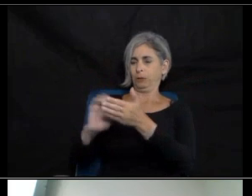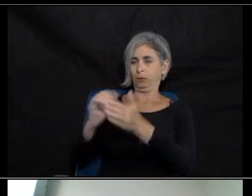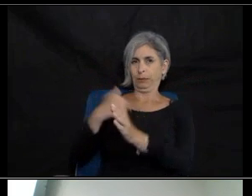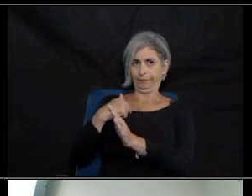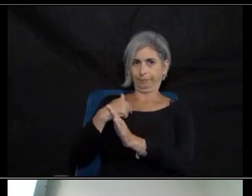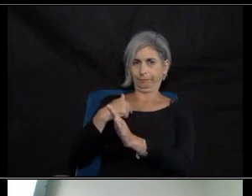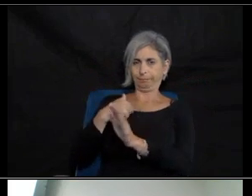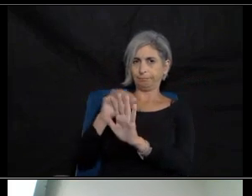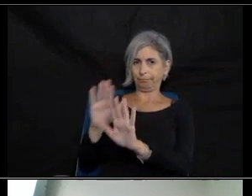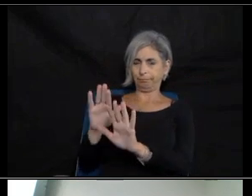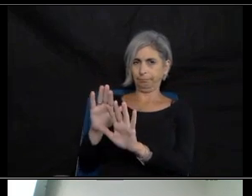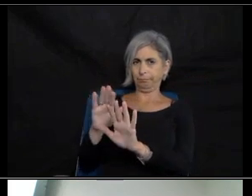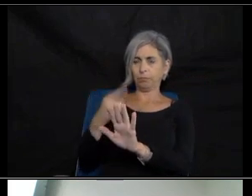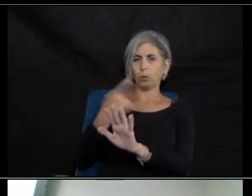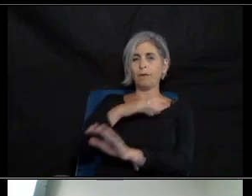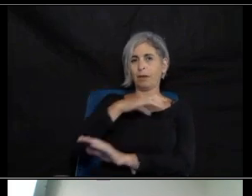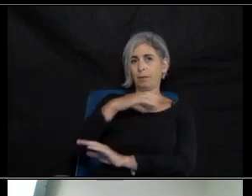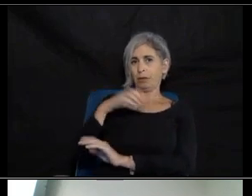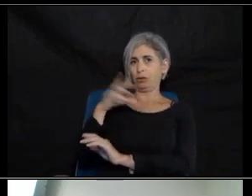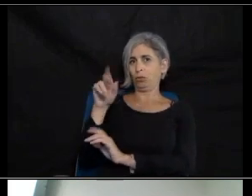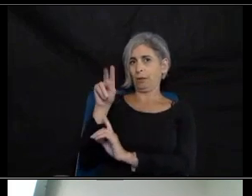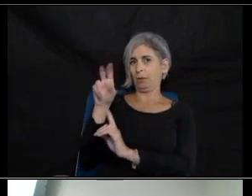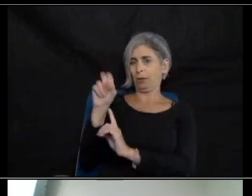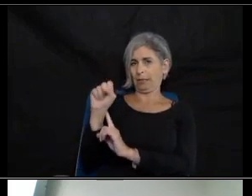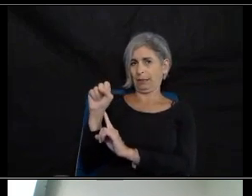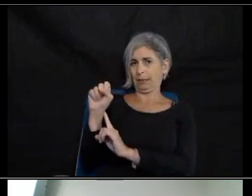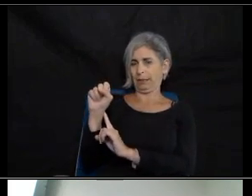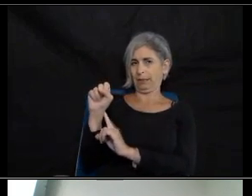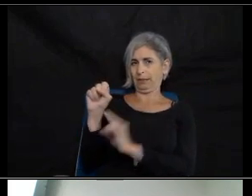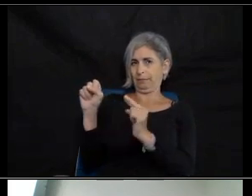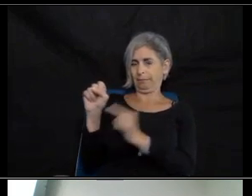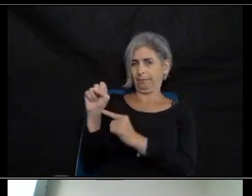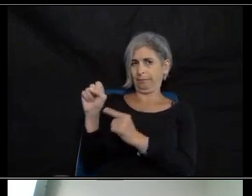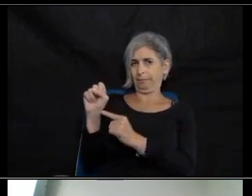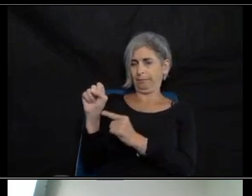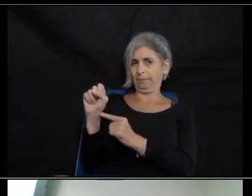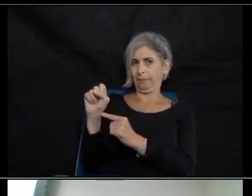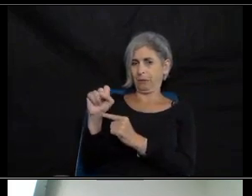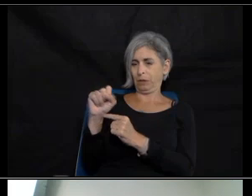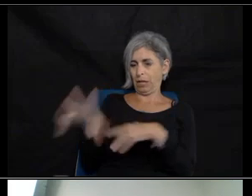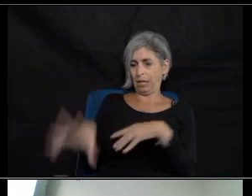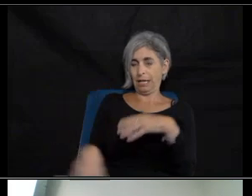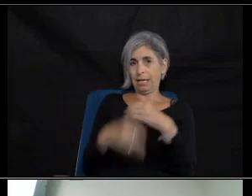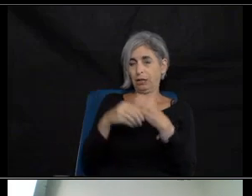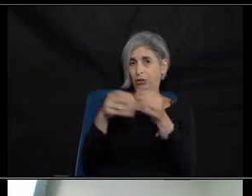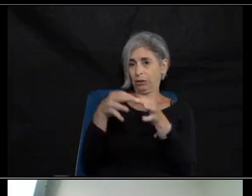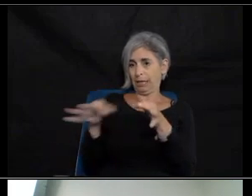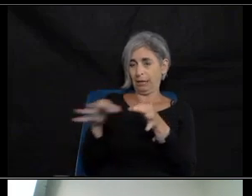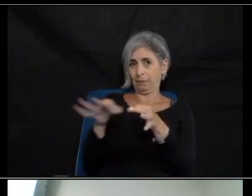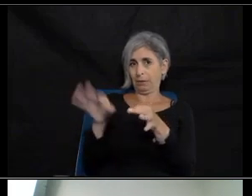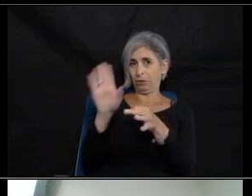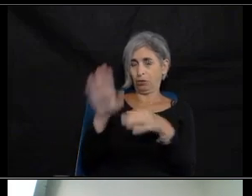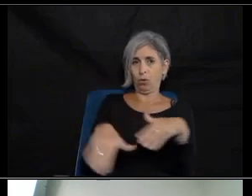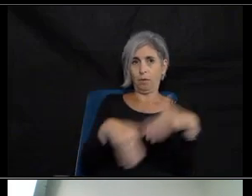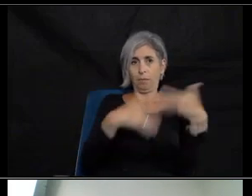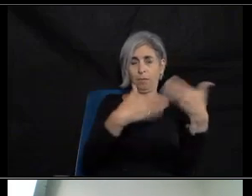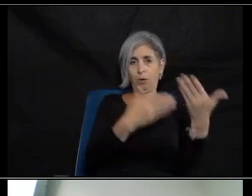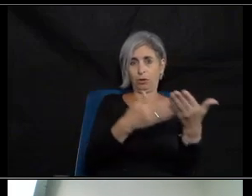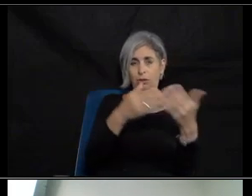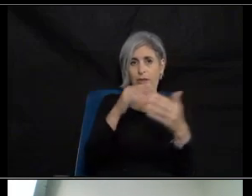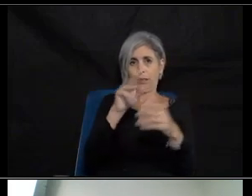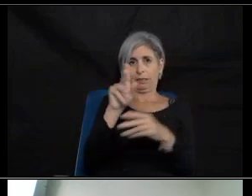We have Commissioner Romulus had put additional statements to your motion, Commissioner Katz. Did